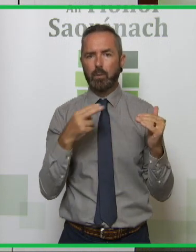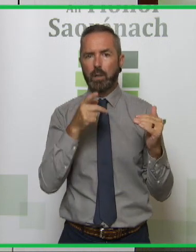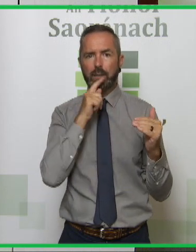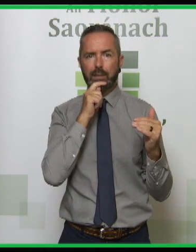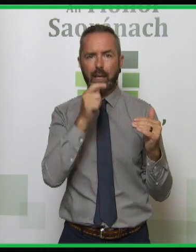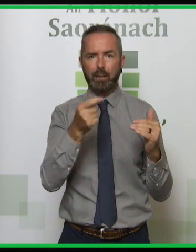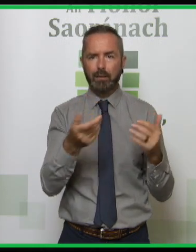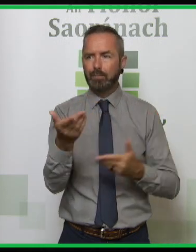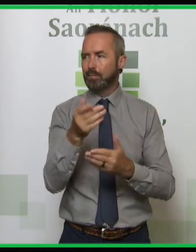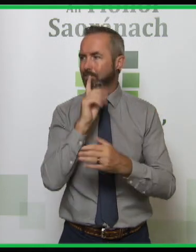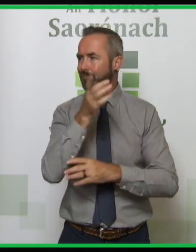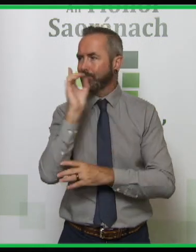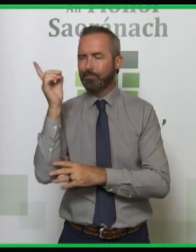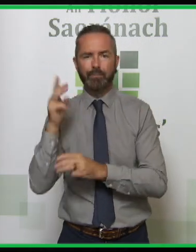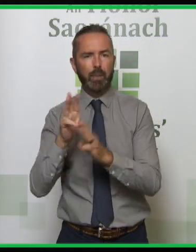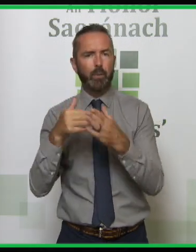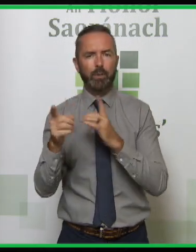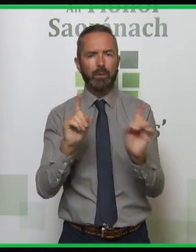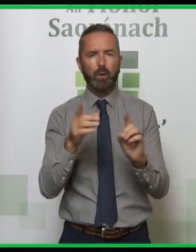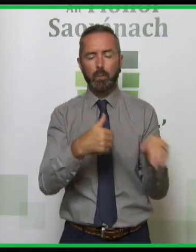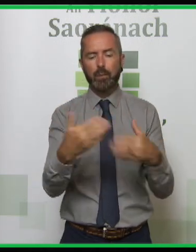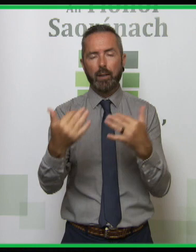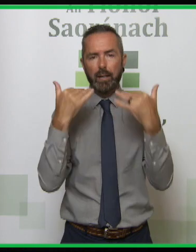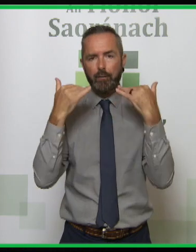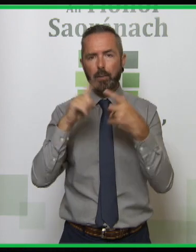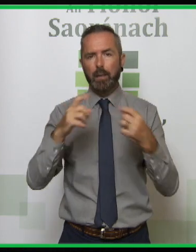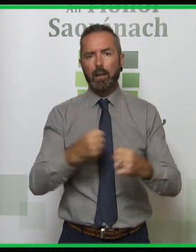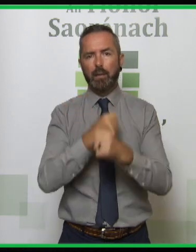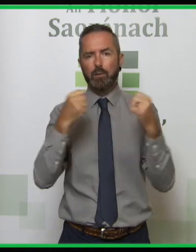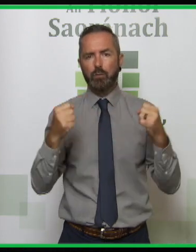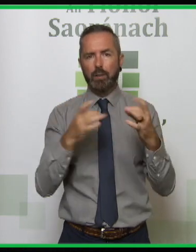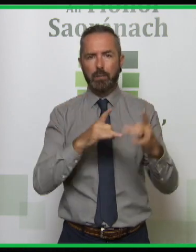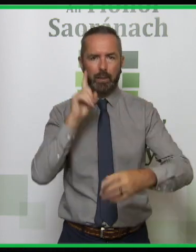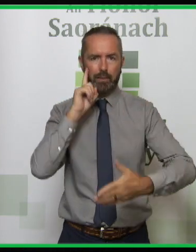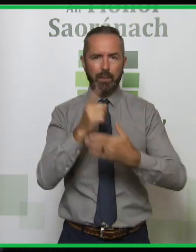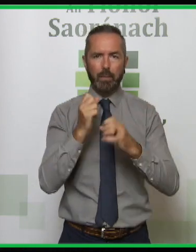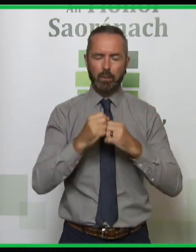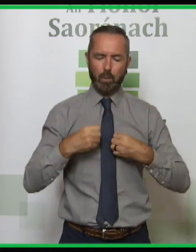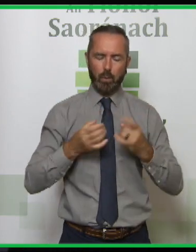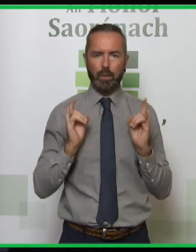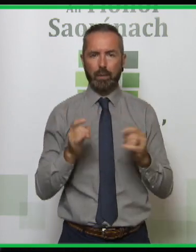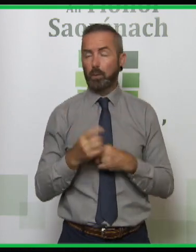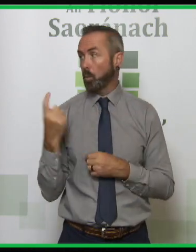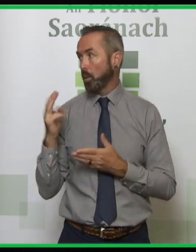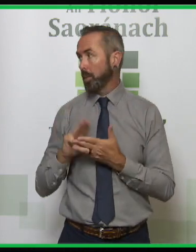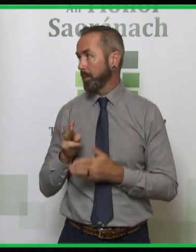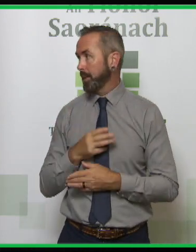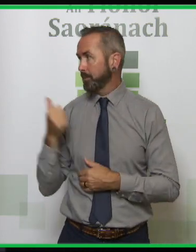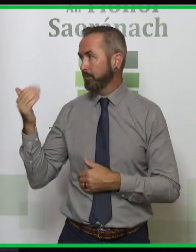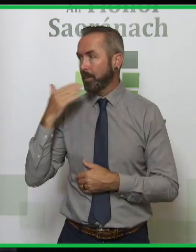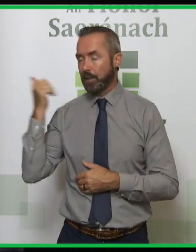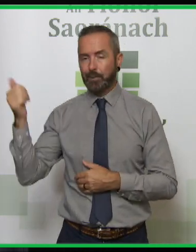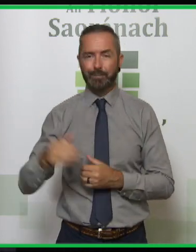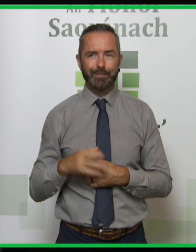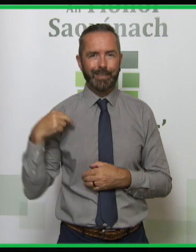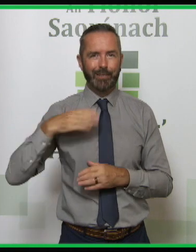to do. We're just giving them the information and the strength to make strong decisions about their health. Just 1 minute, Karen. Thanks. Thank you, Paul.